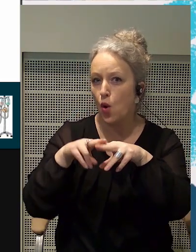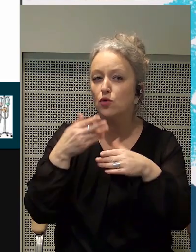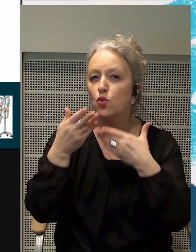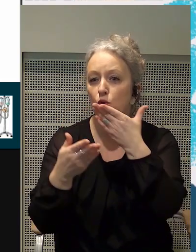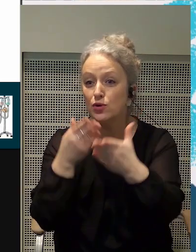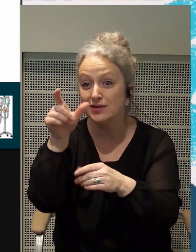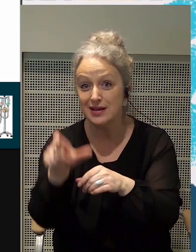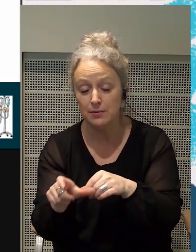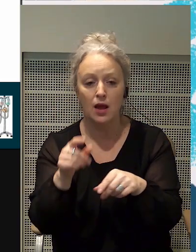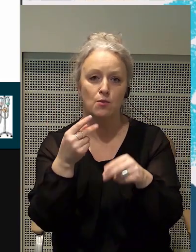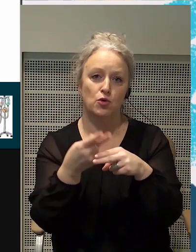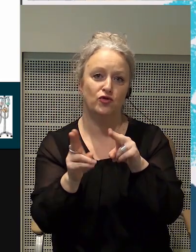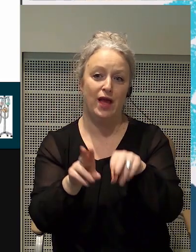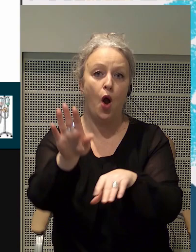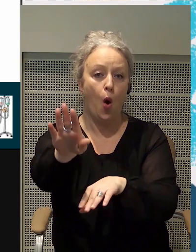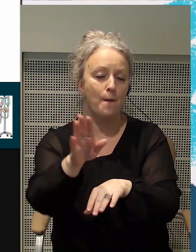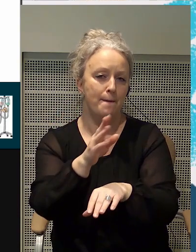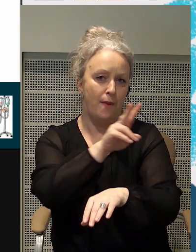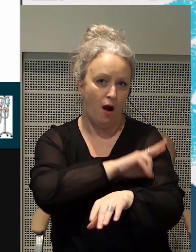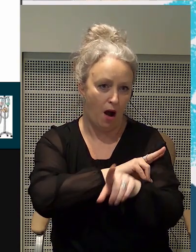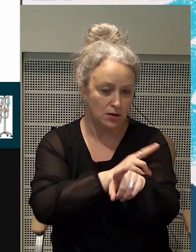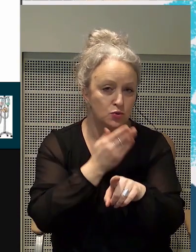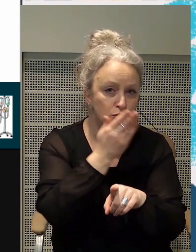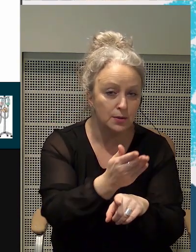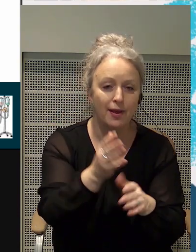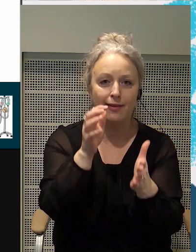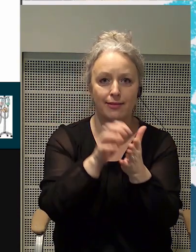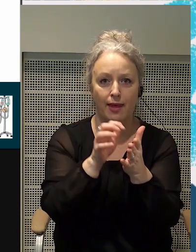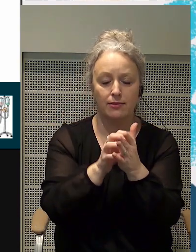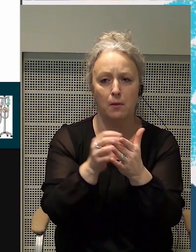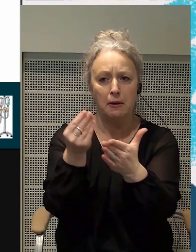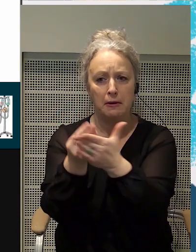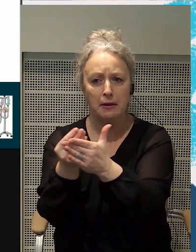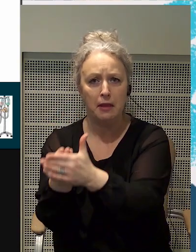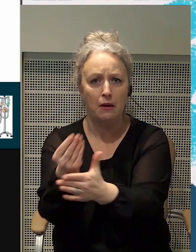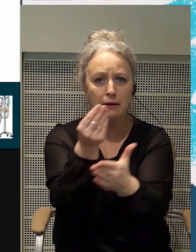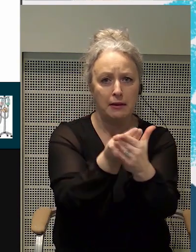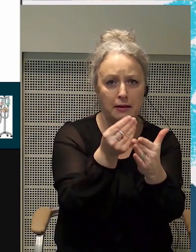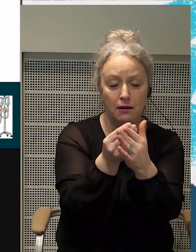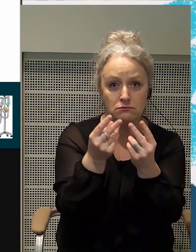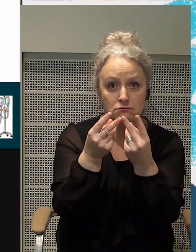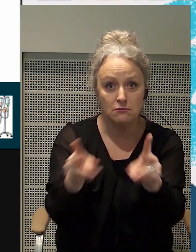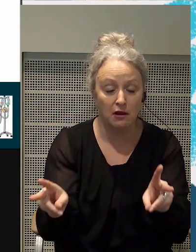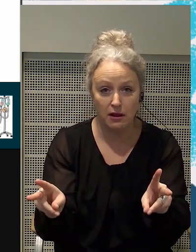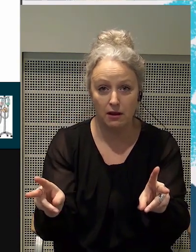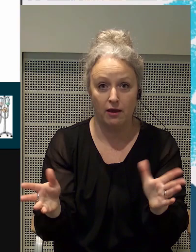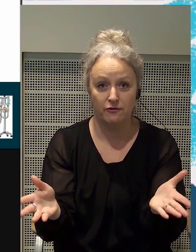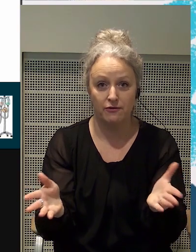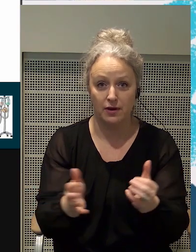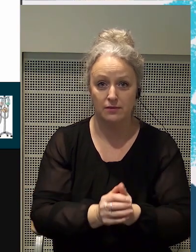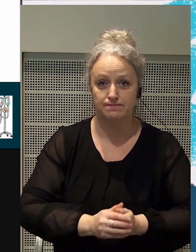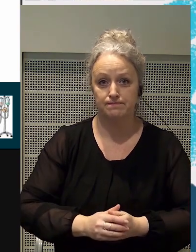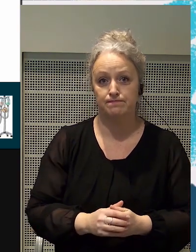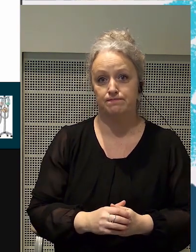the effects on quality of life of the patients after removing a molar, removing a tooth. Very simple, takes a few